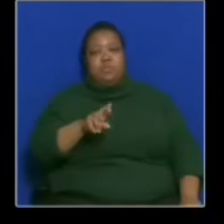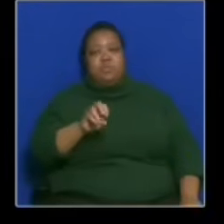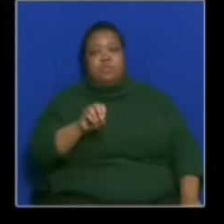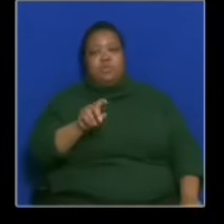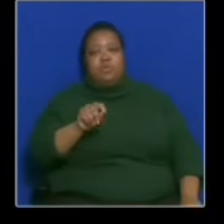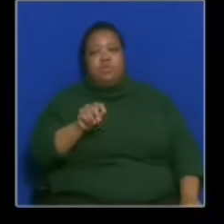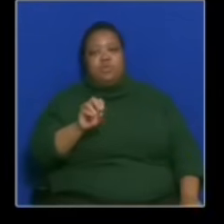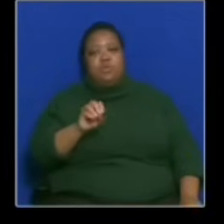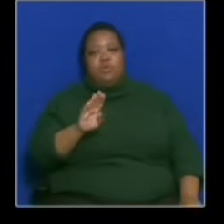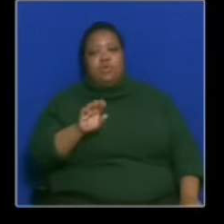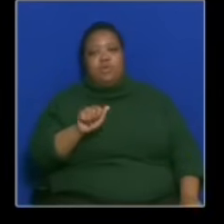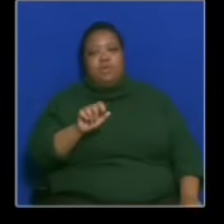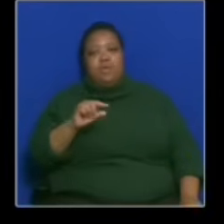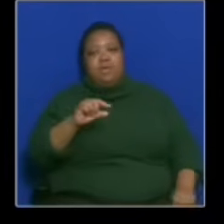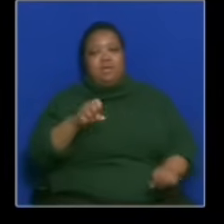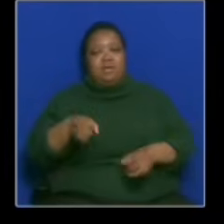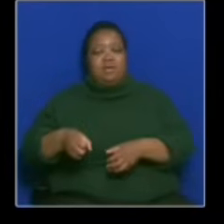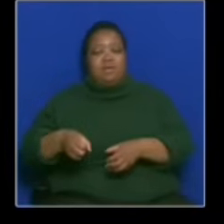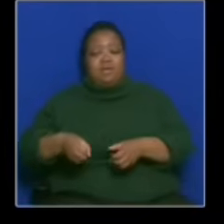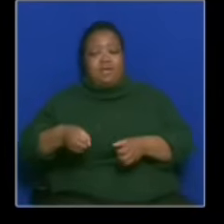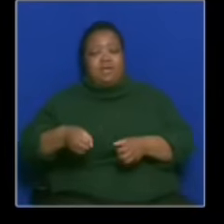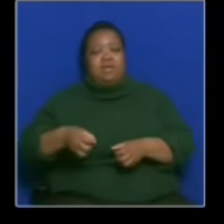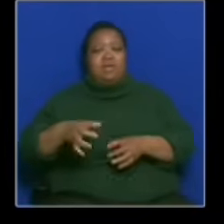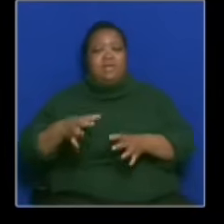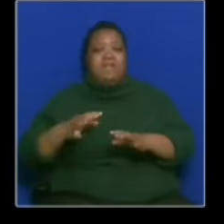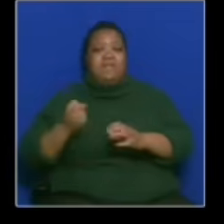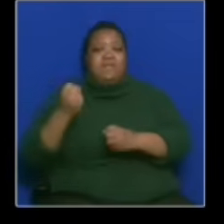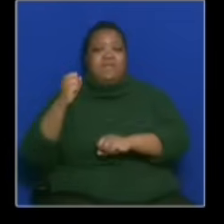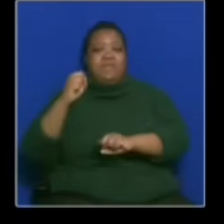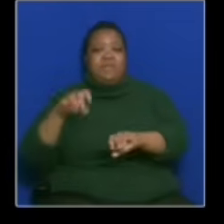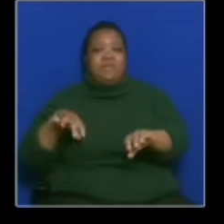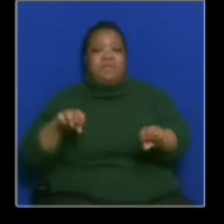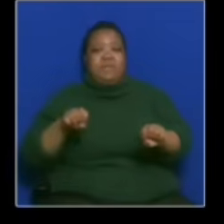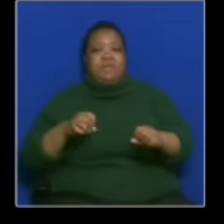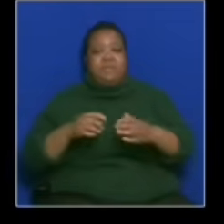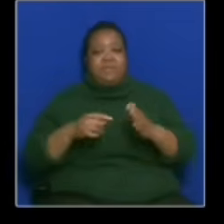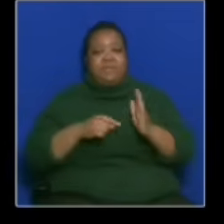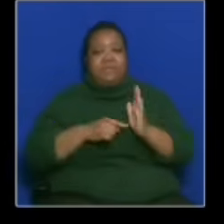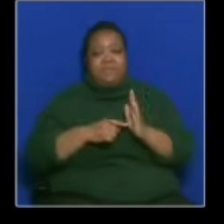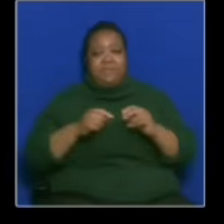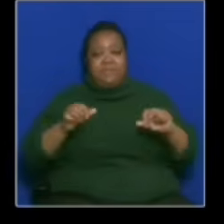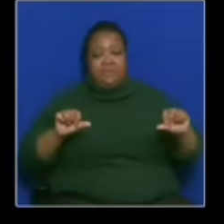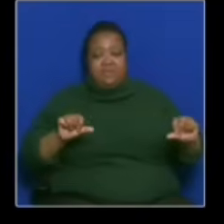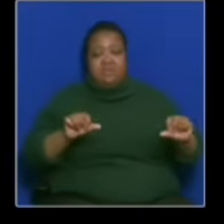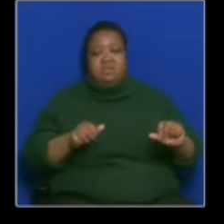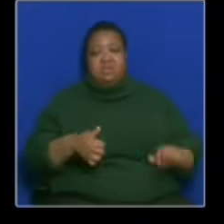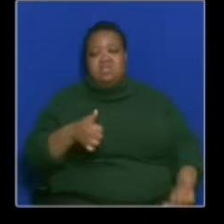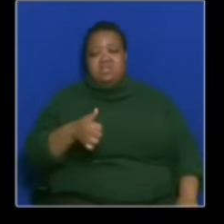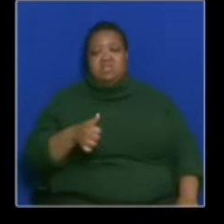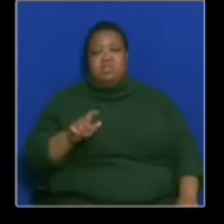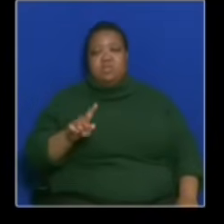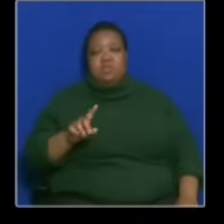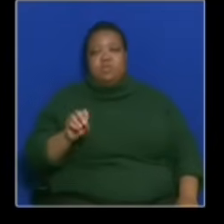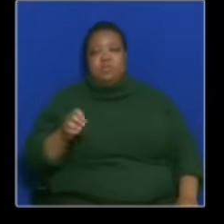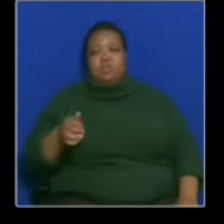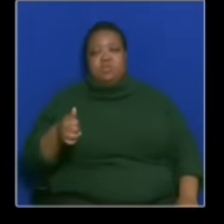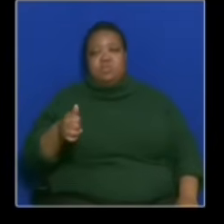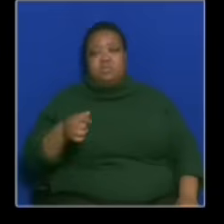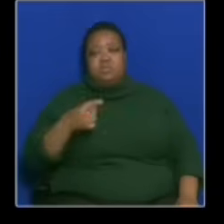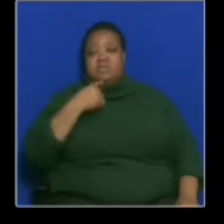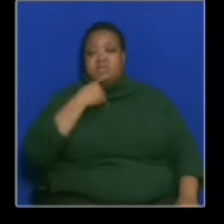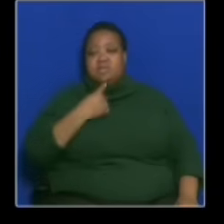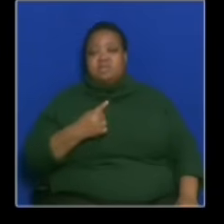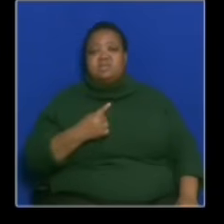And he says underneath that on 6186, this is the same effer in East